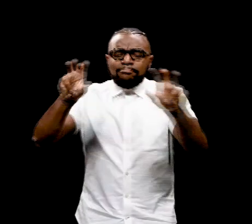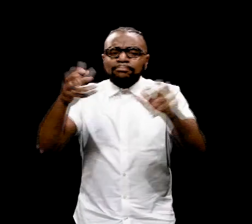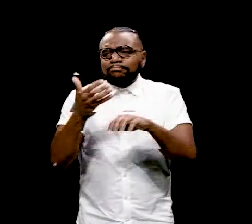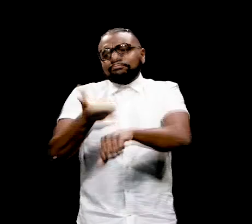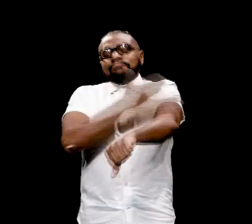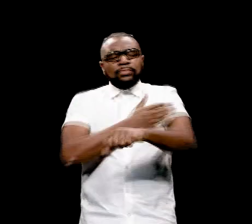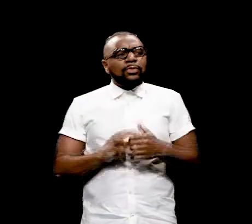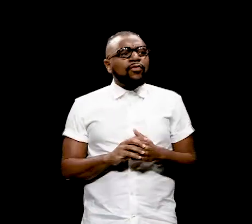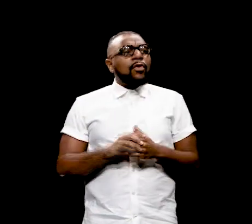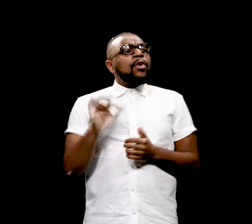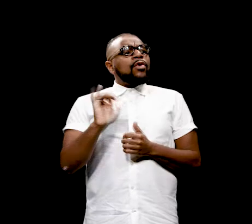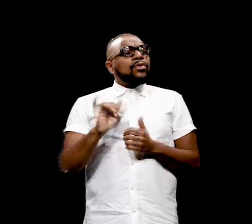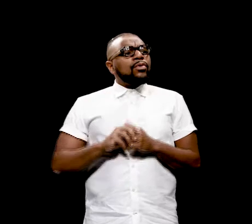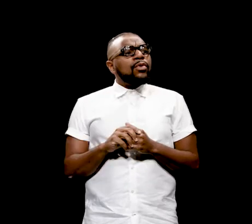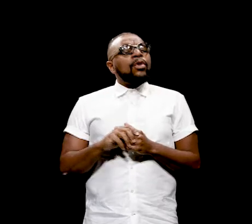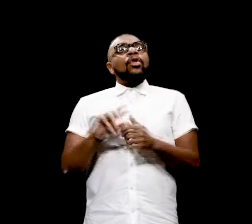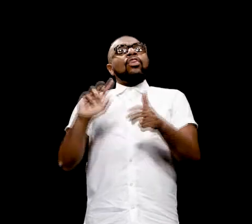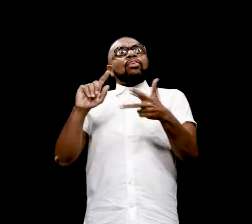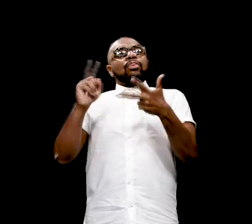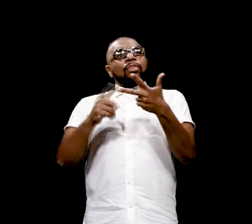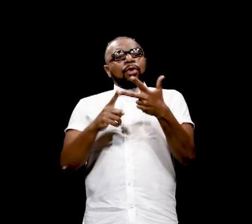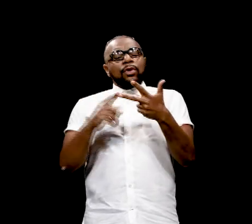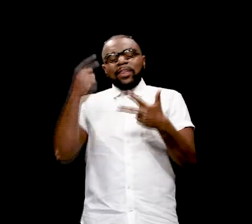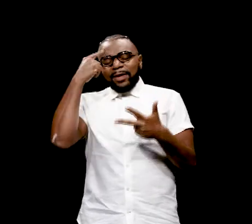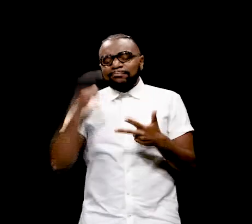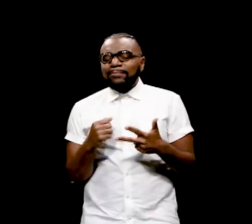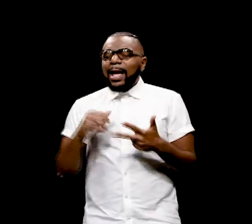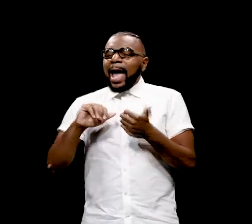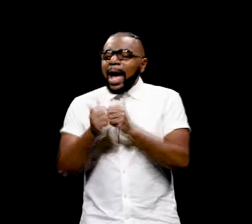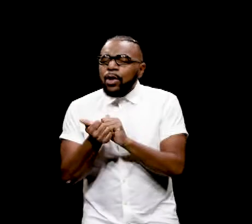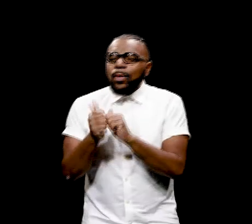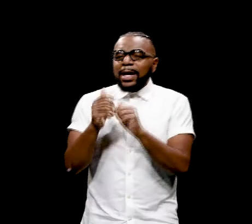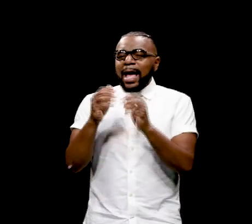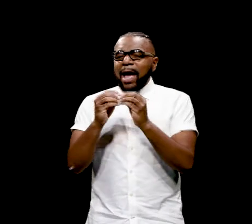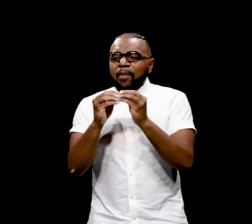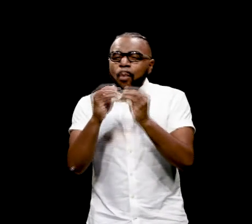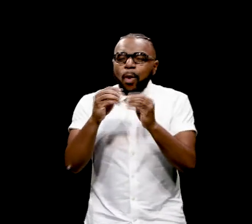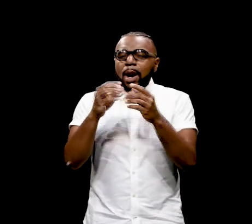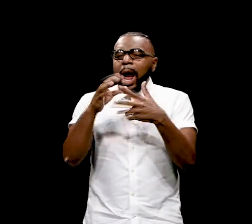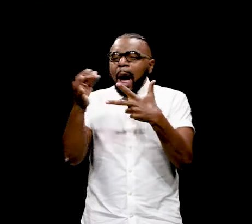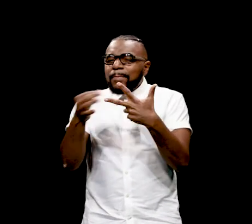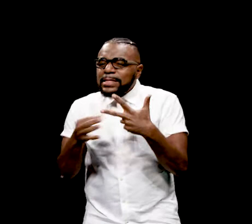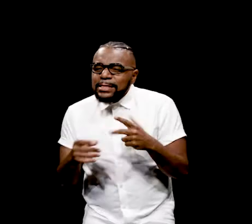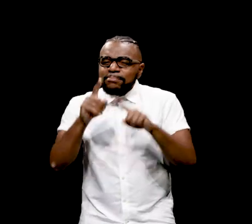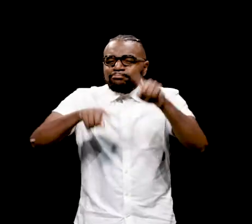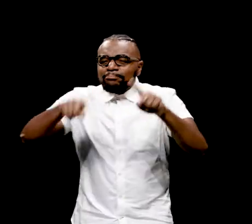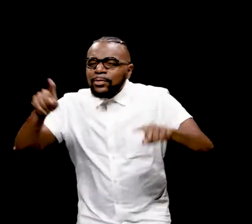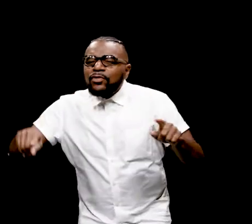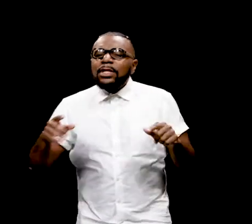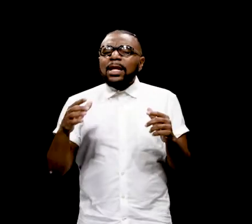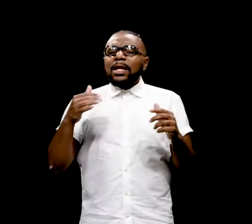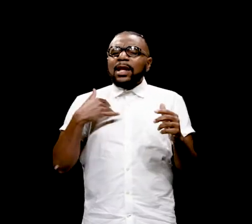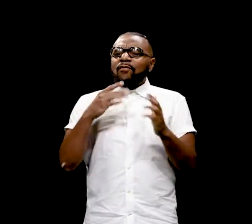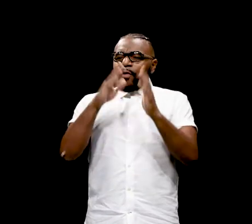third area is thinking about how do we increase both the diversity of options as well as the affordability options around